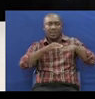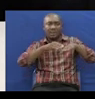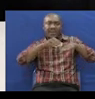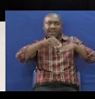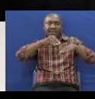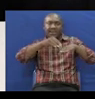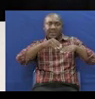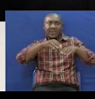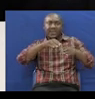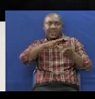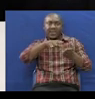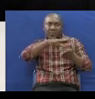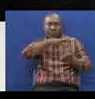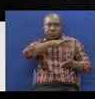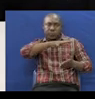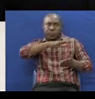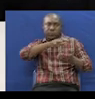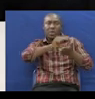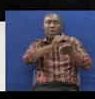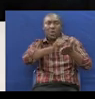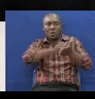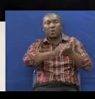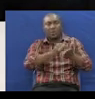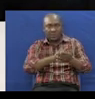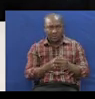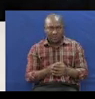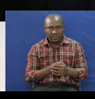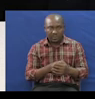mostly covered by the landmass, the continents.